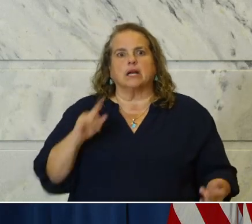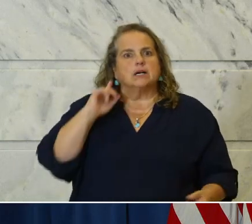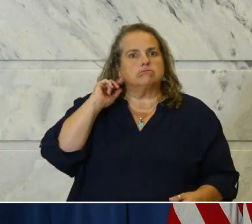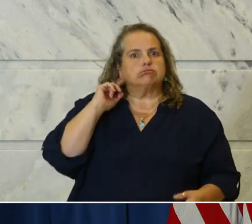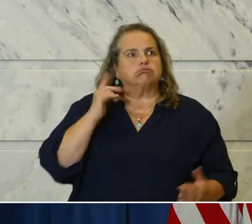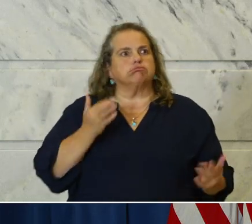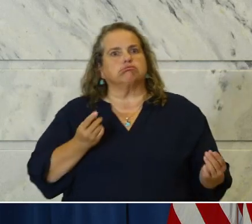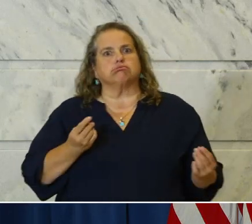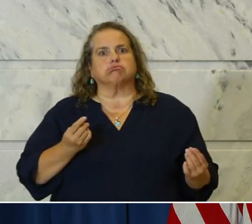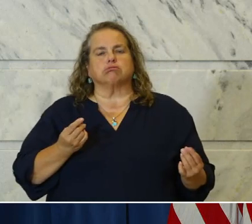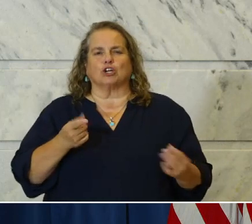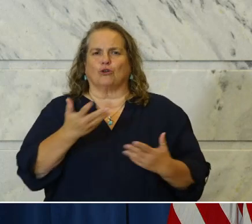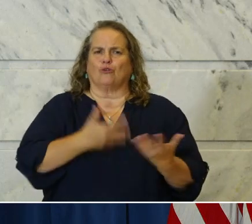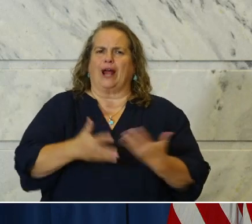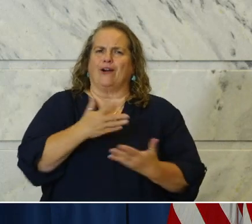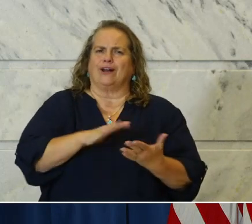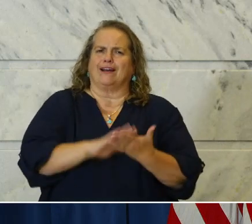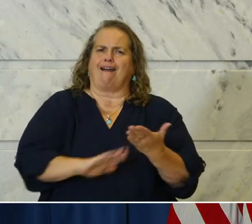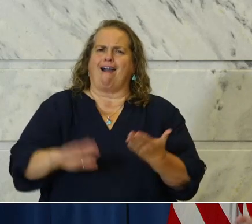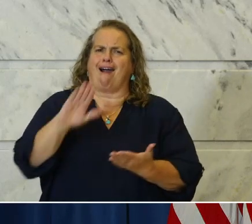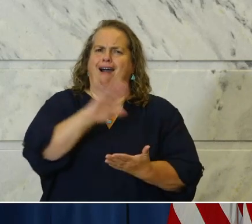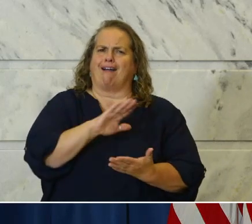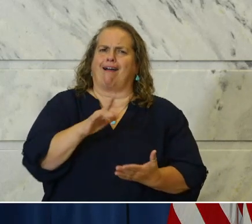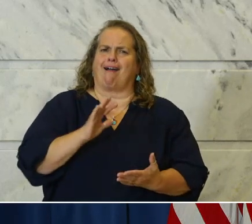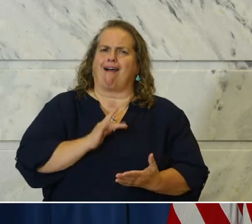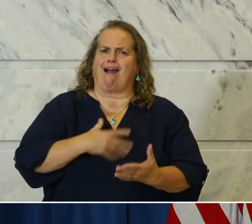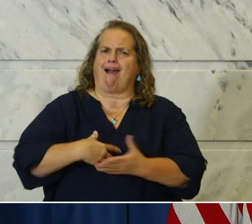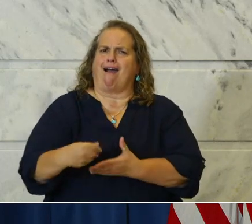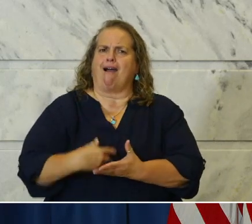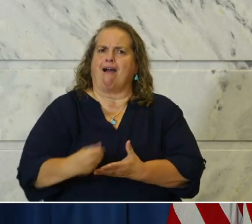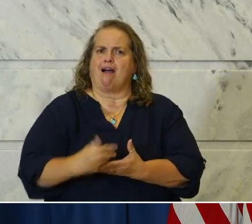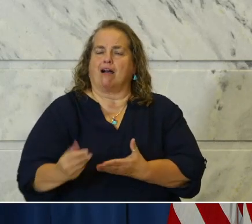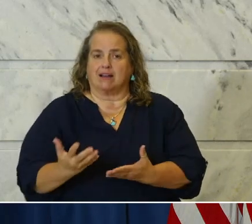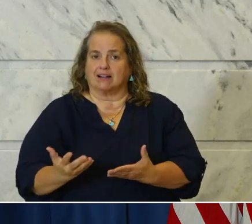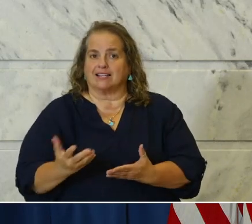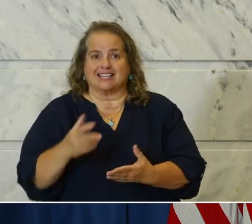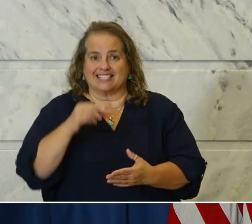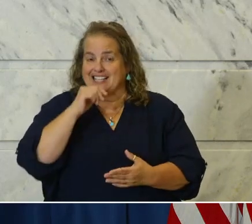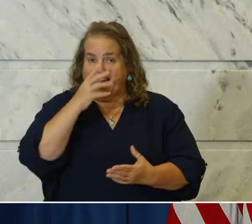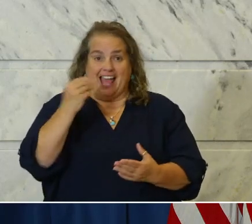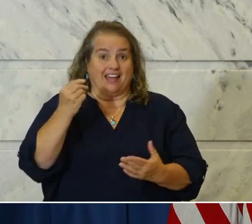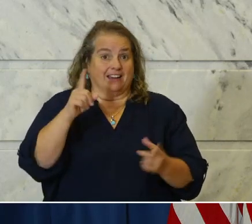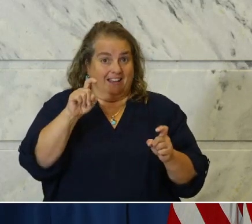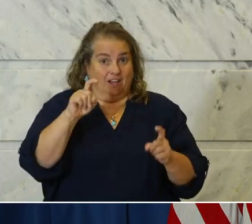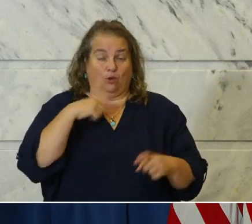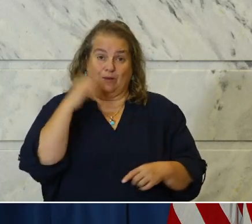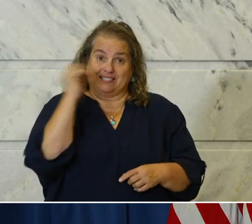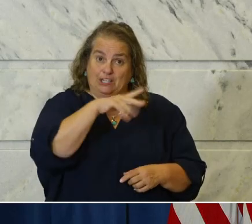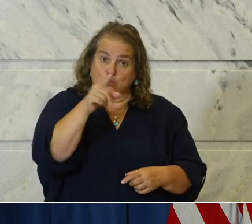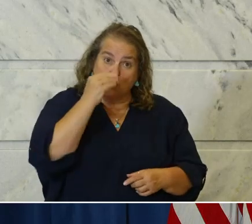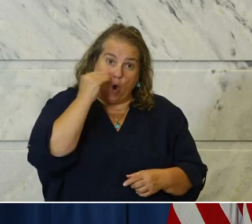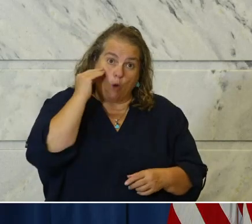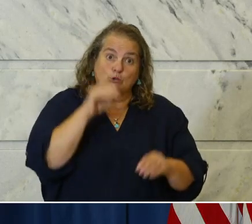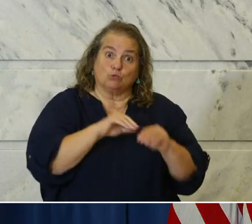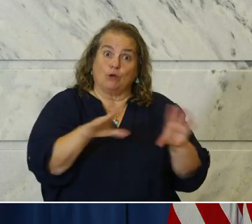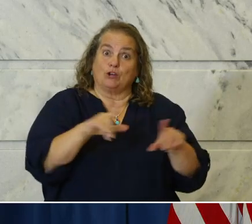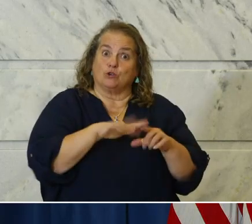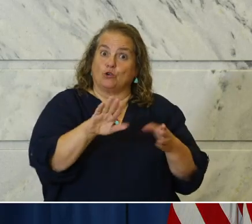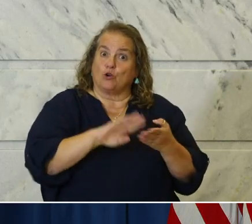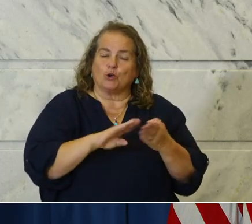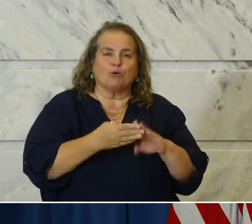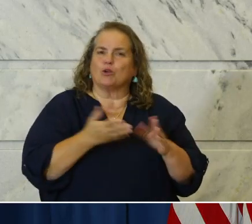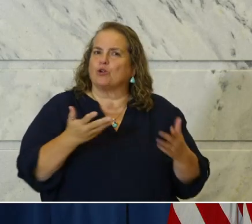college campus? We've really got to think not just about do we send somebody home and possibly spread it to their community, but do we send them home where